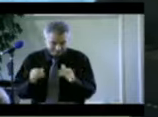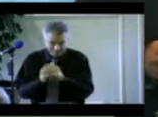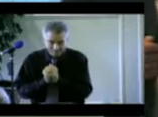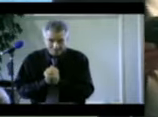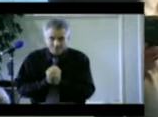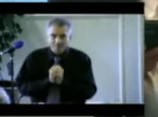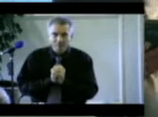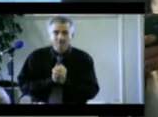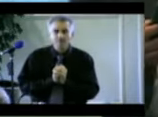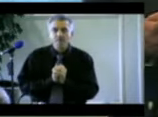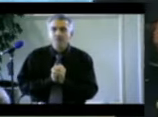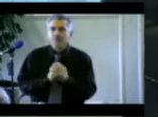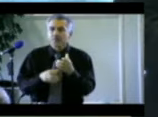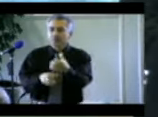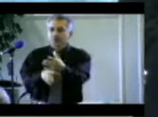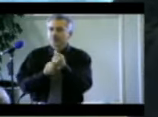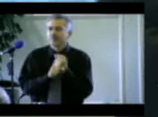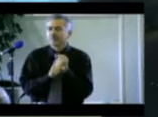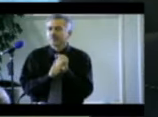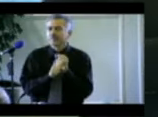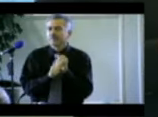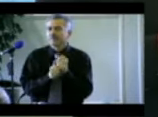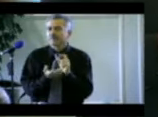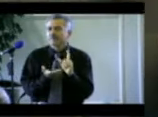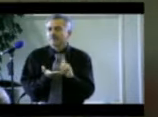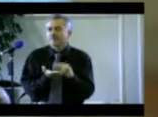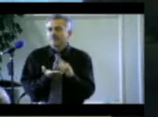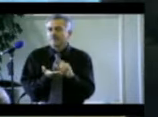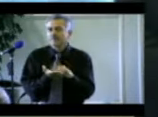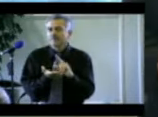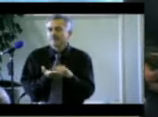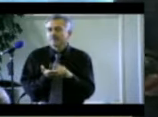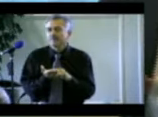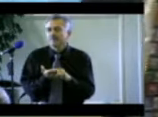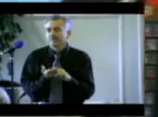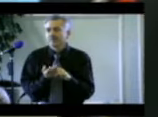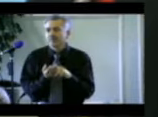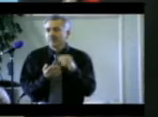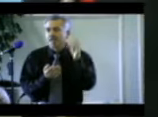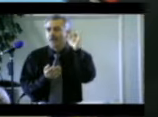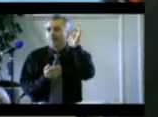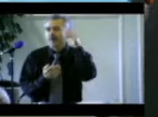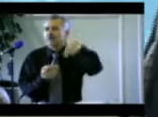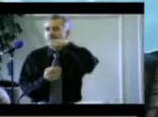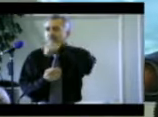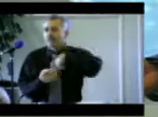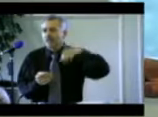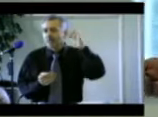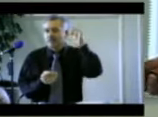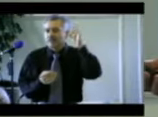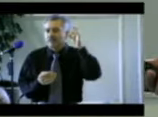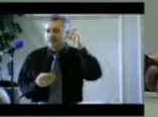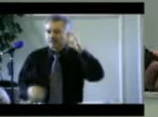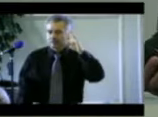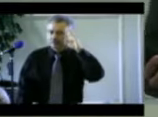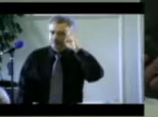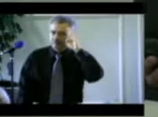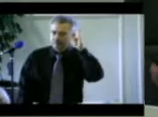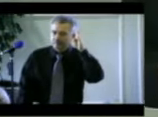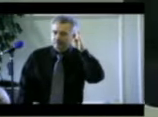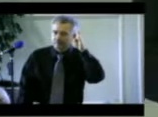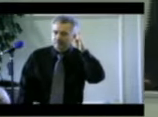message I received from Pastor and Sonia Vasquez yesterday. Greetings. We